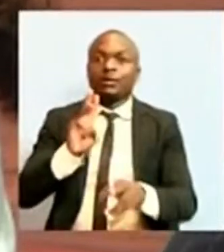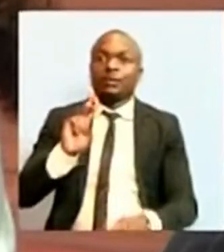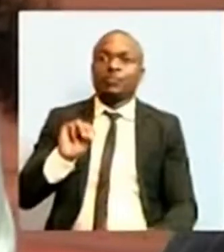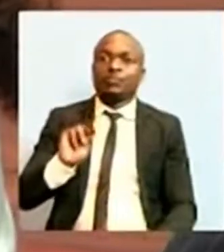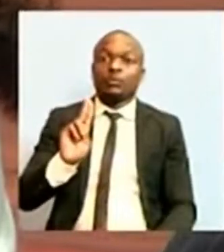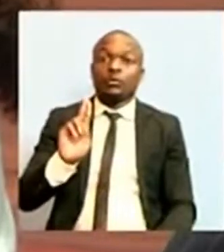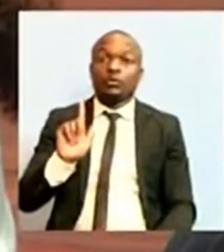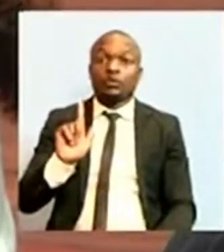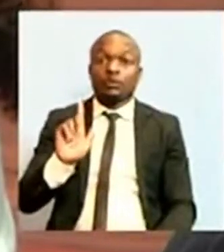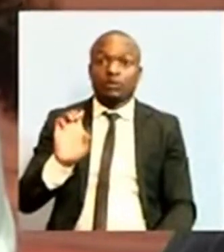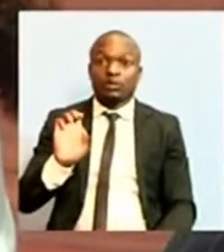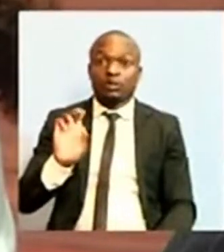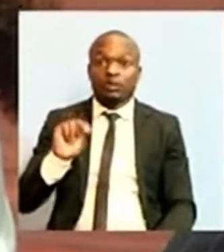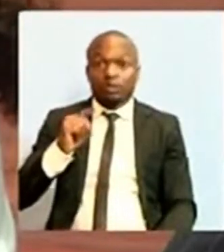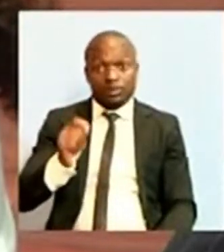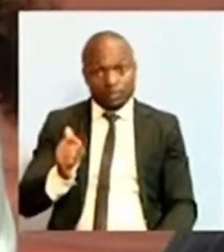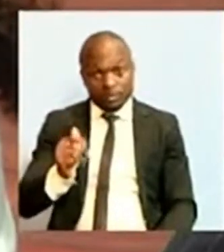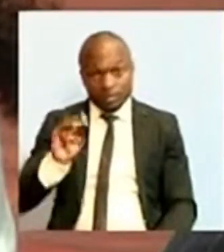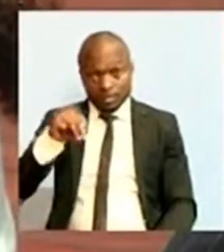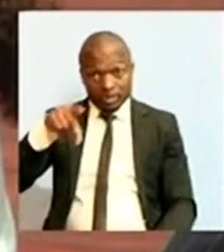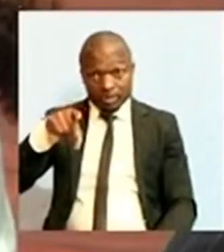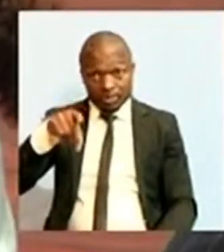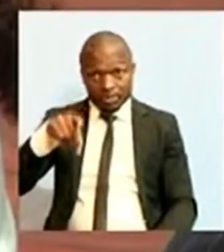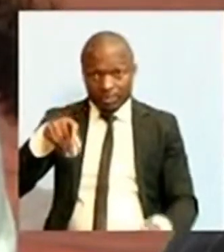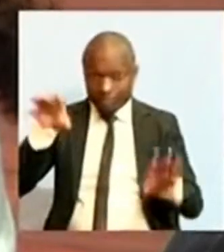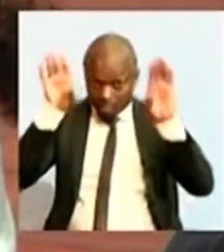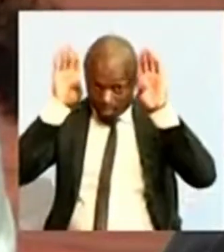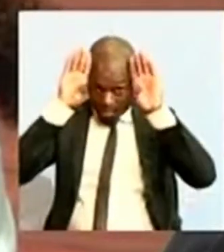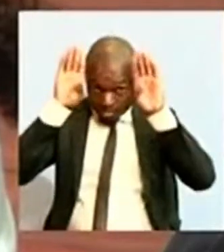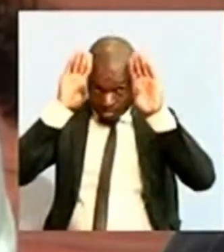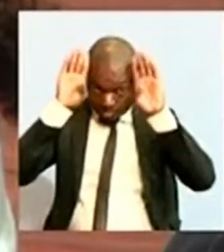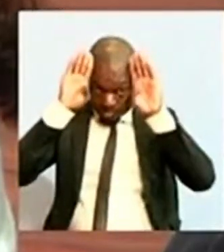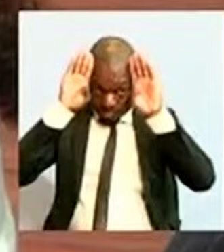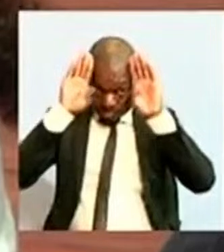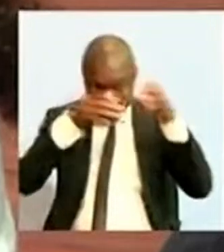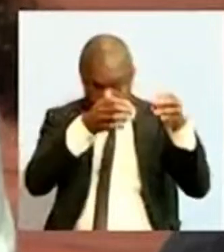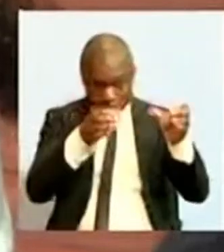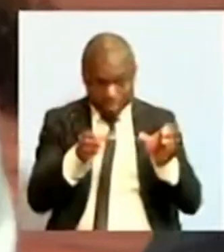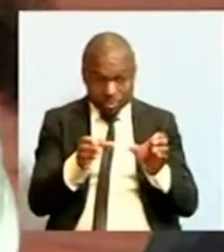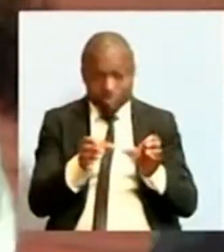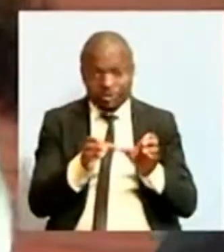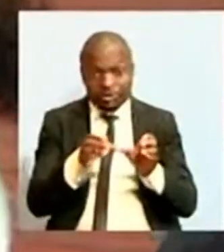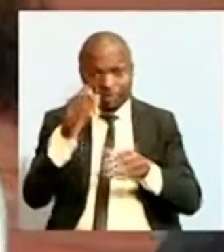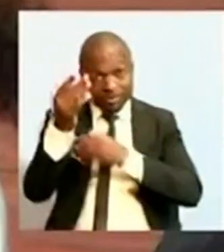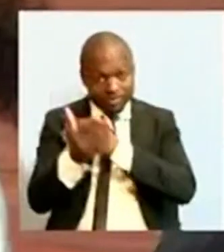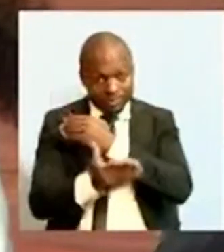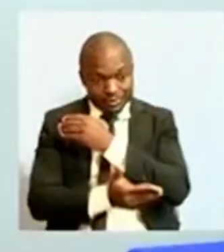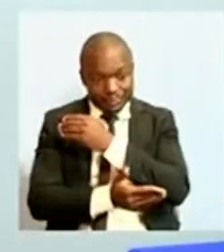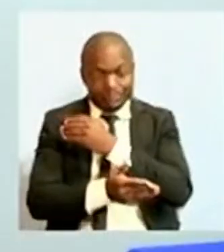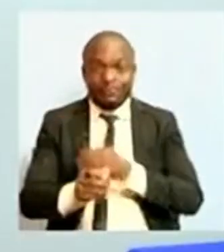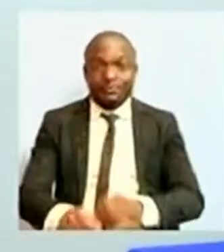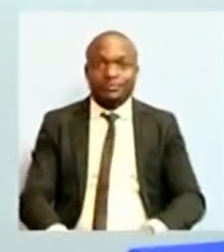am Member of Parliament for the good people of Kalulushi on the Copper Belt. You're most welcome.